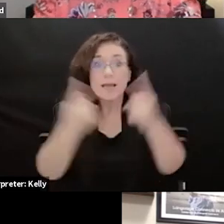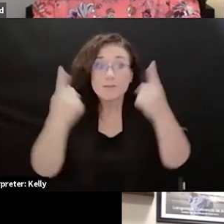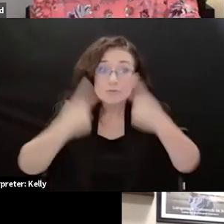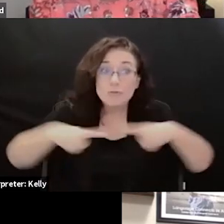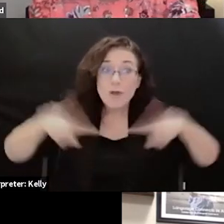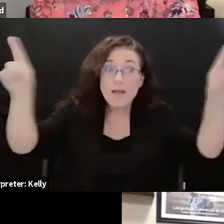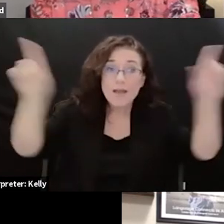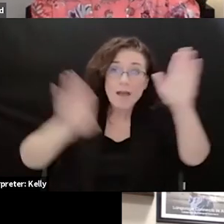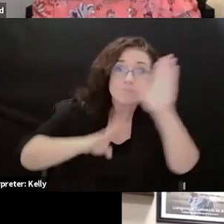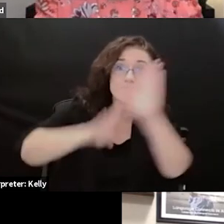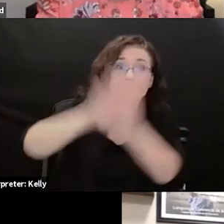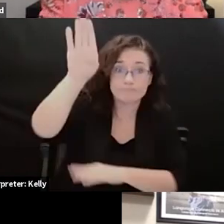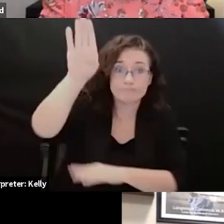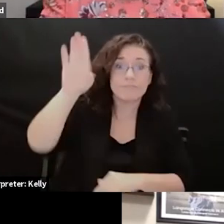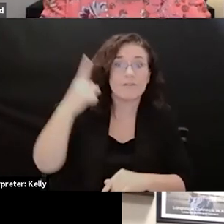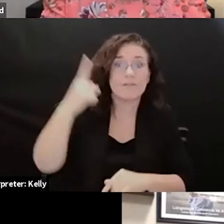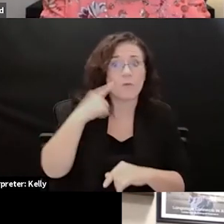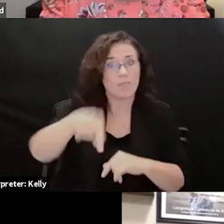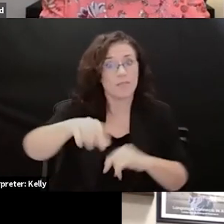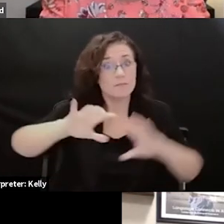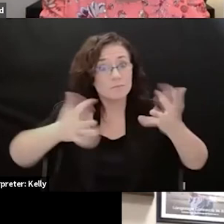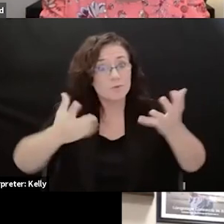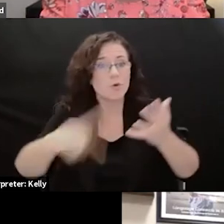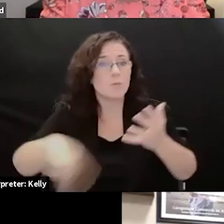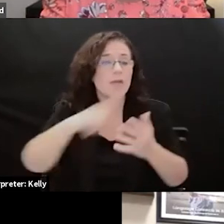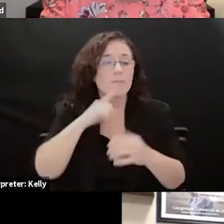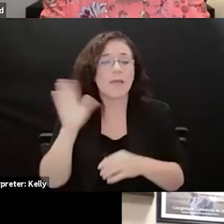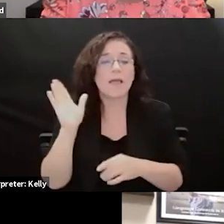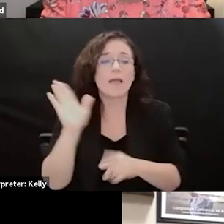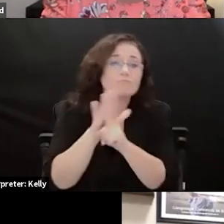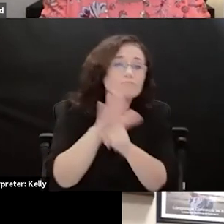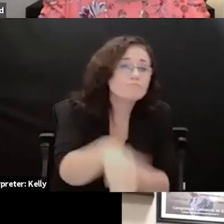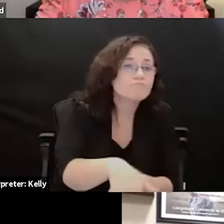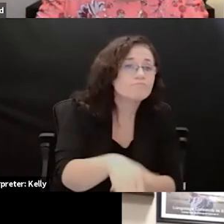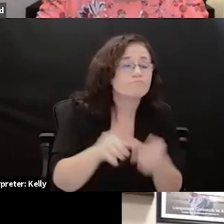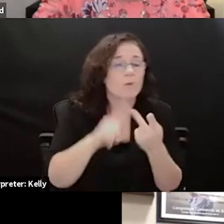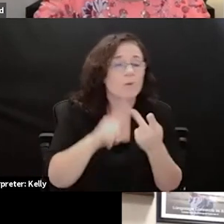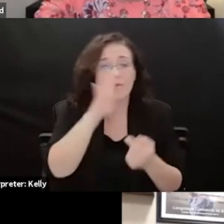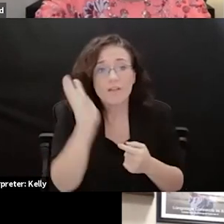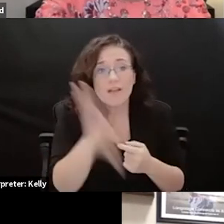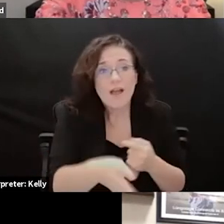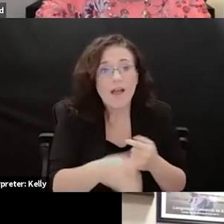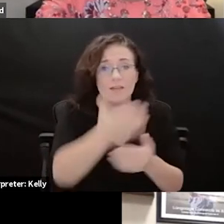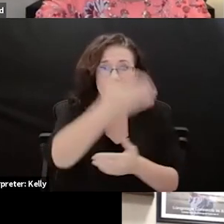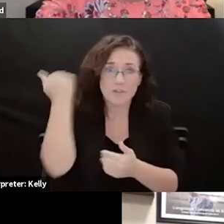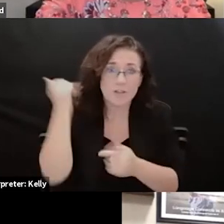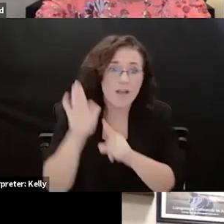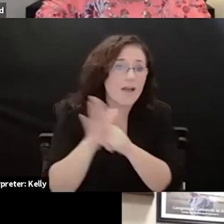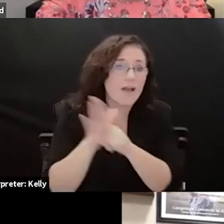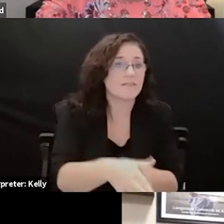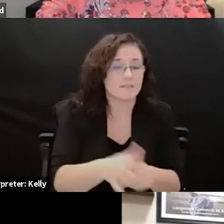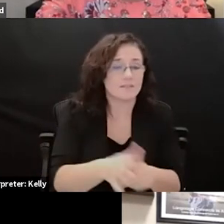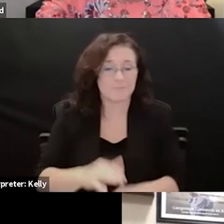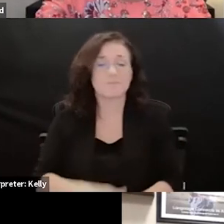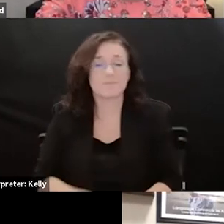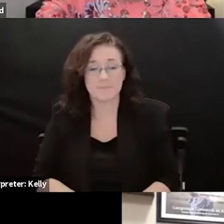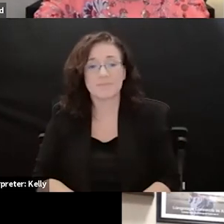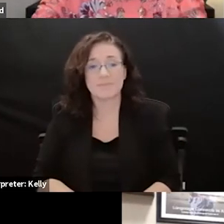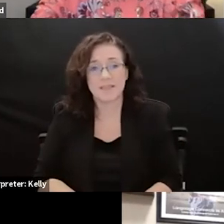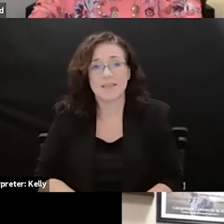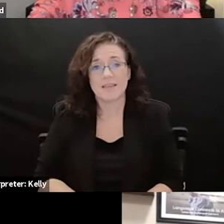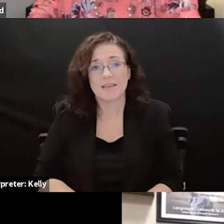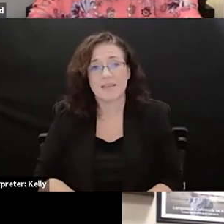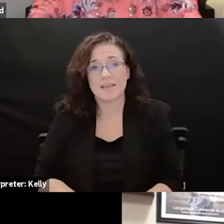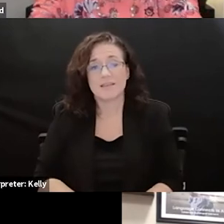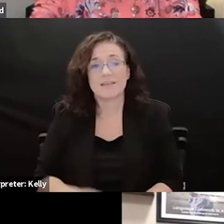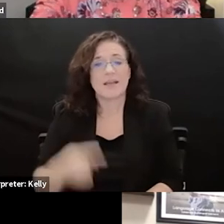told it's often forgotten or very slighted with regards to that and i i just you know i get to get